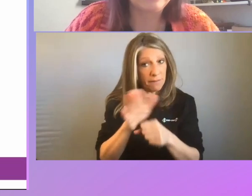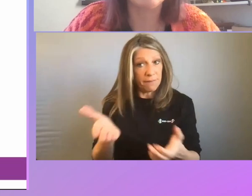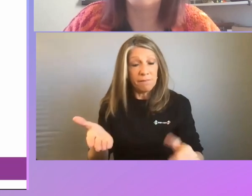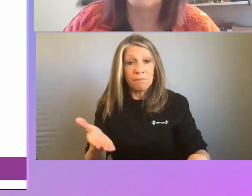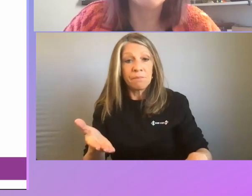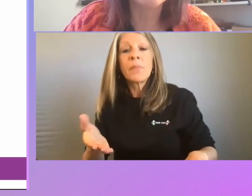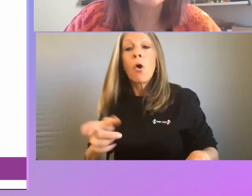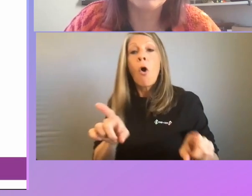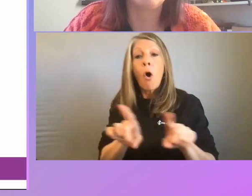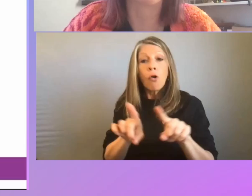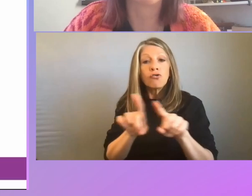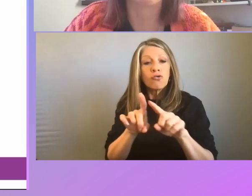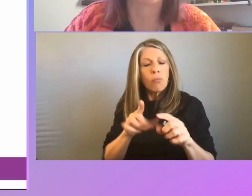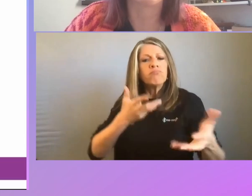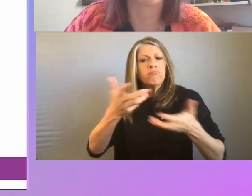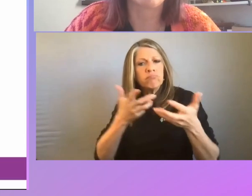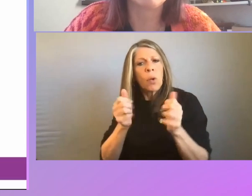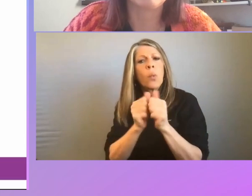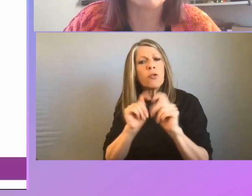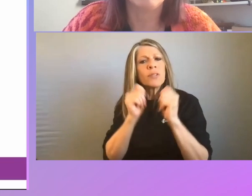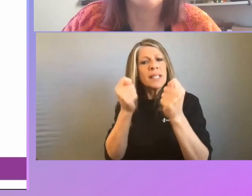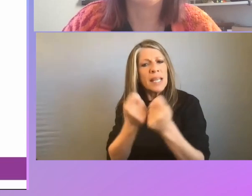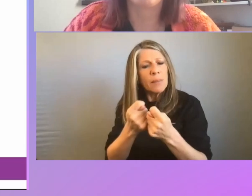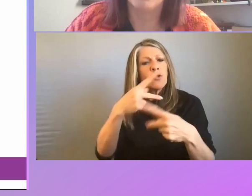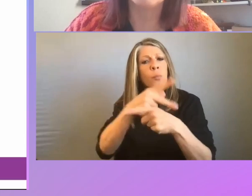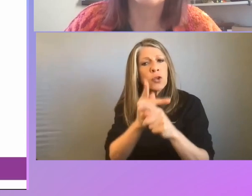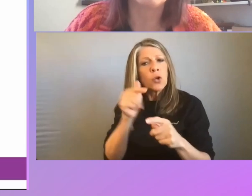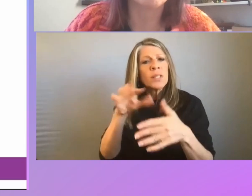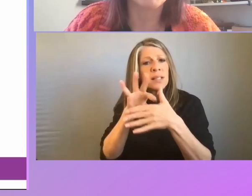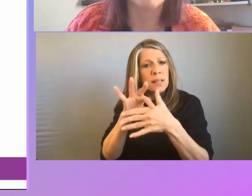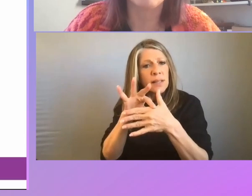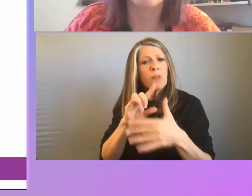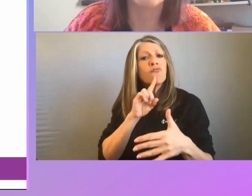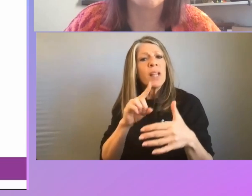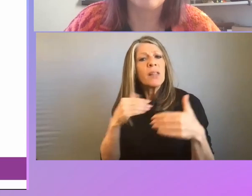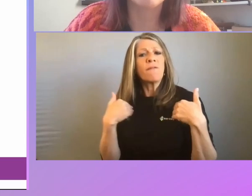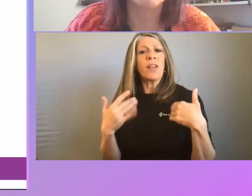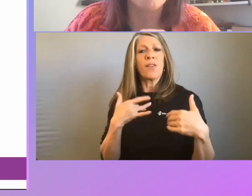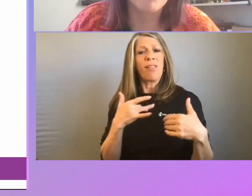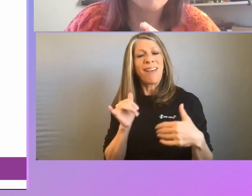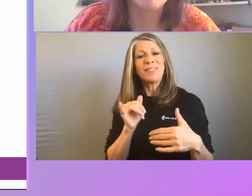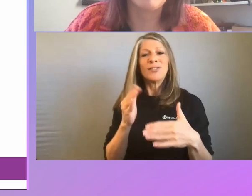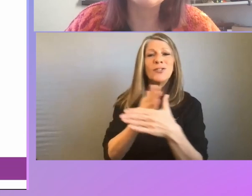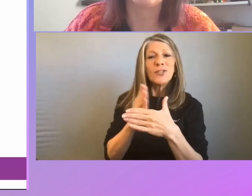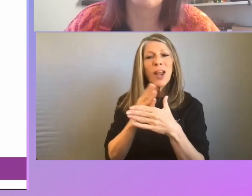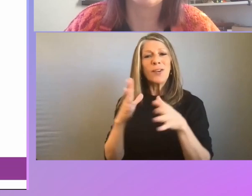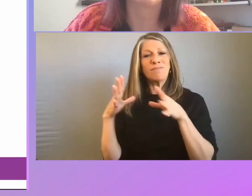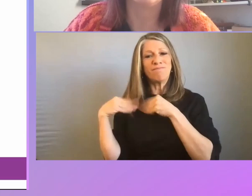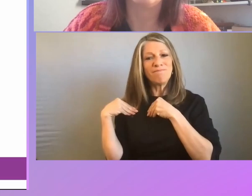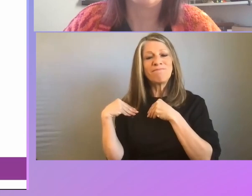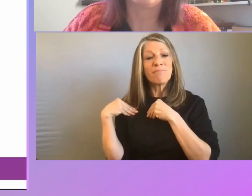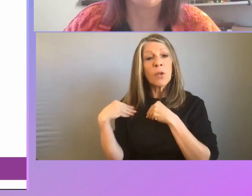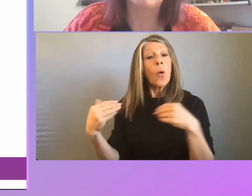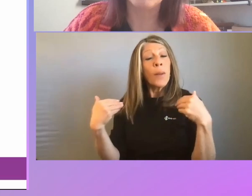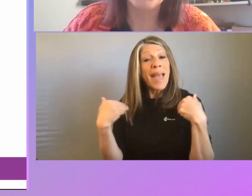And again, engage with your team to produce this content. It promotes a sense of shared ownership. We have some amazing